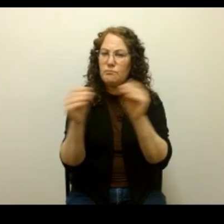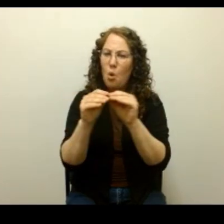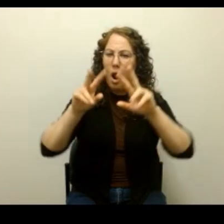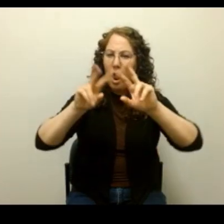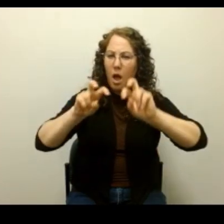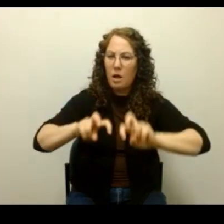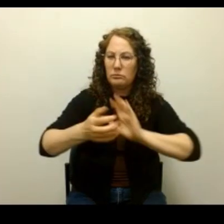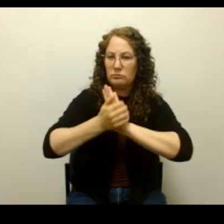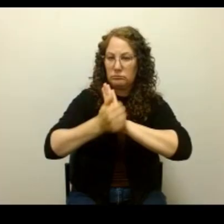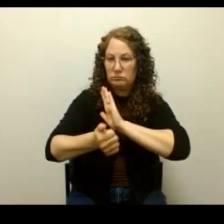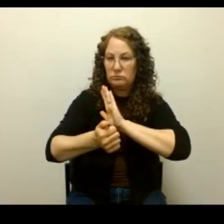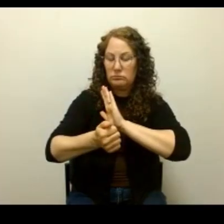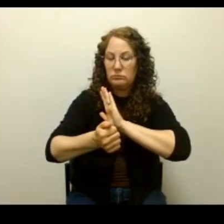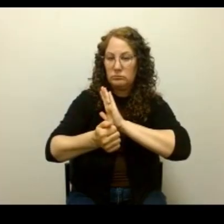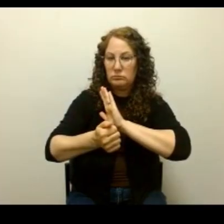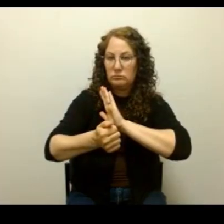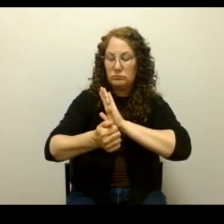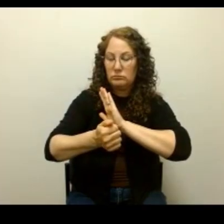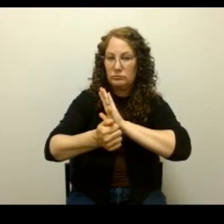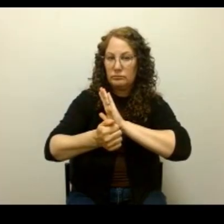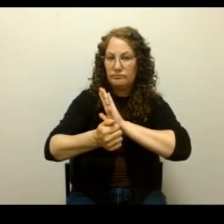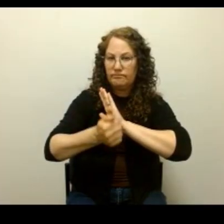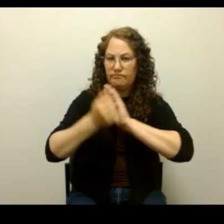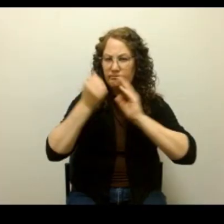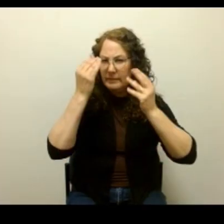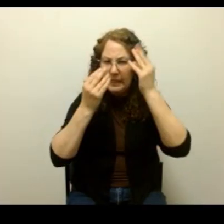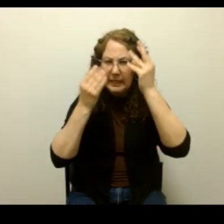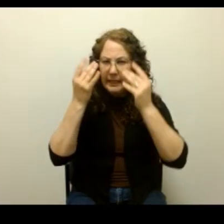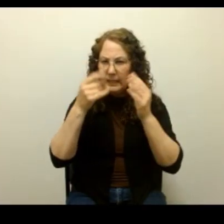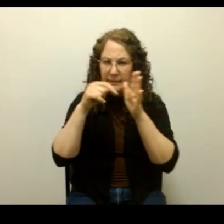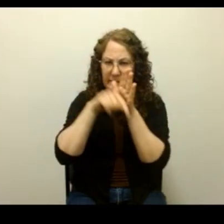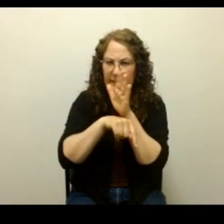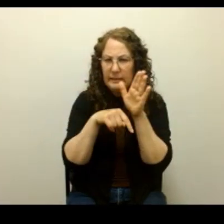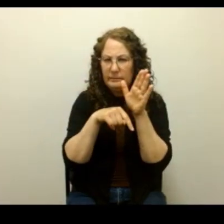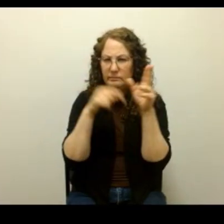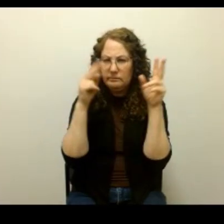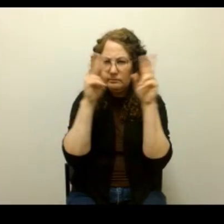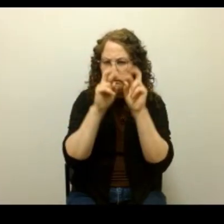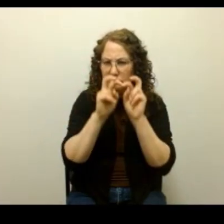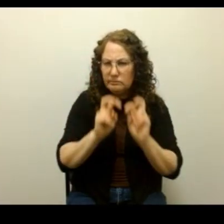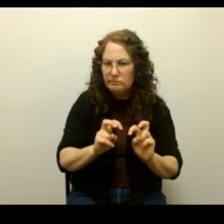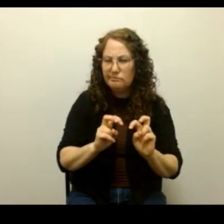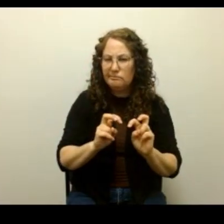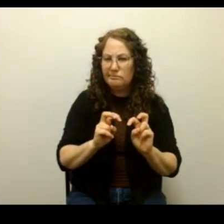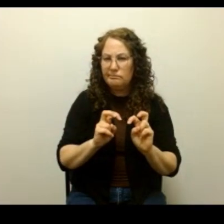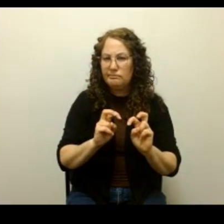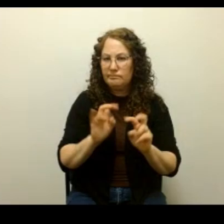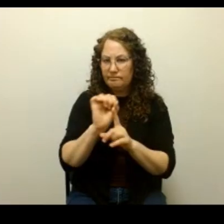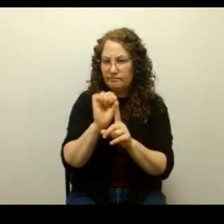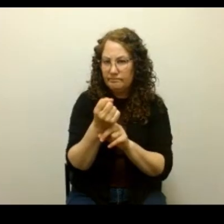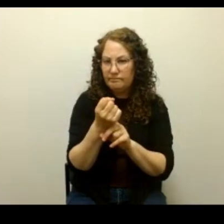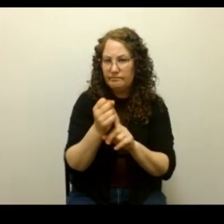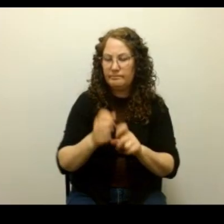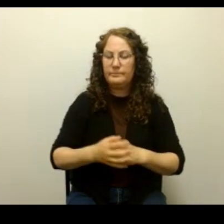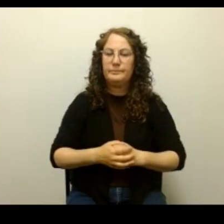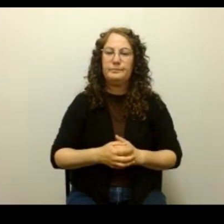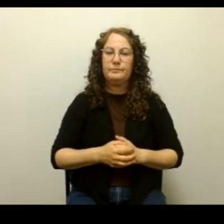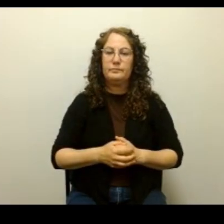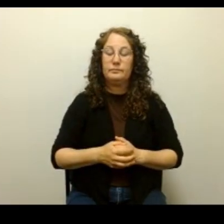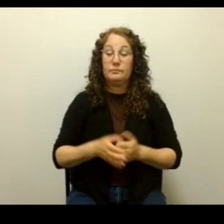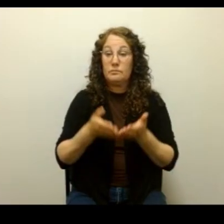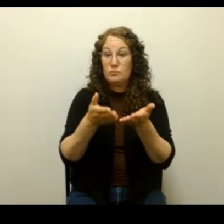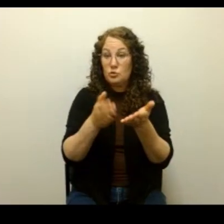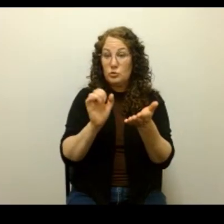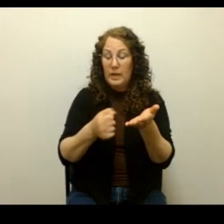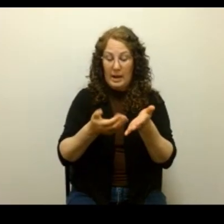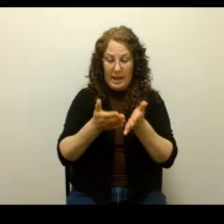skill, thinking deeply and critically about the situation. Here, you can ask